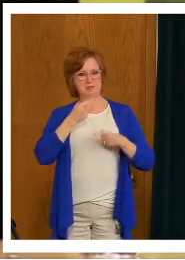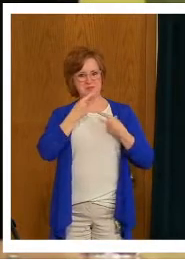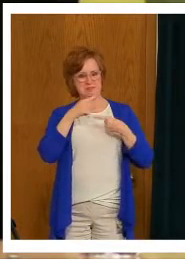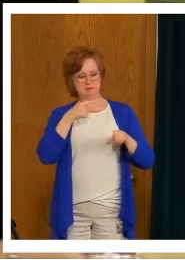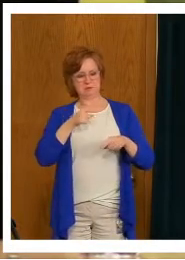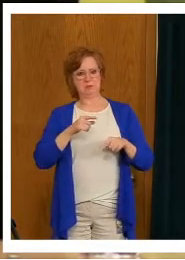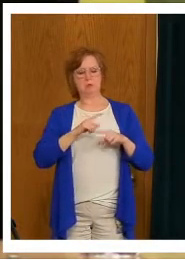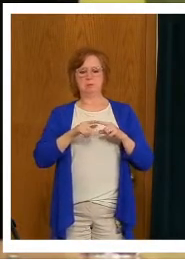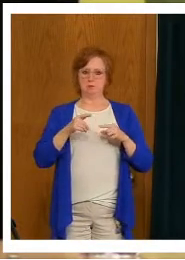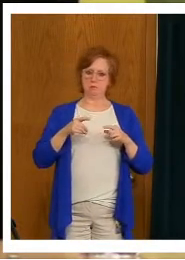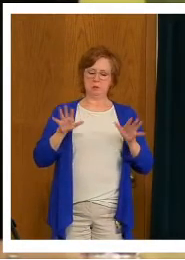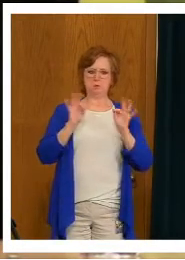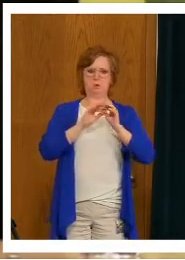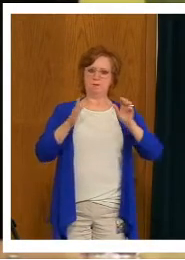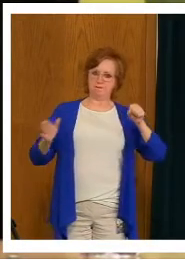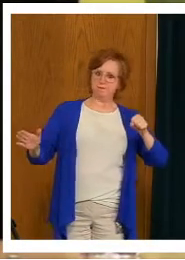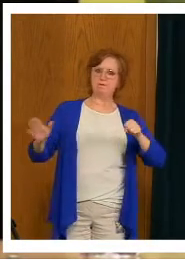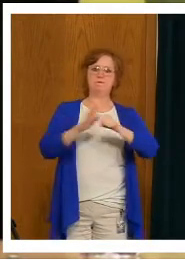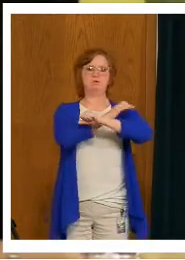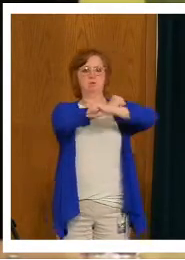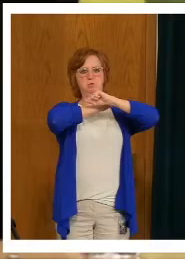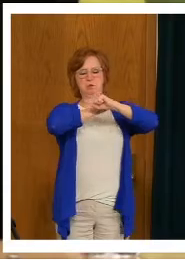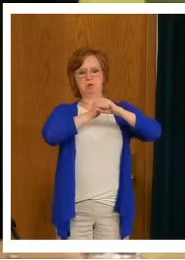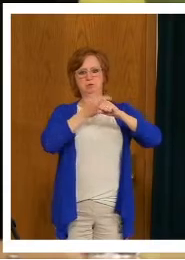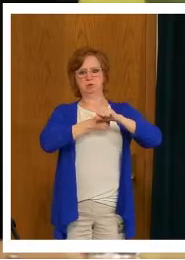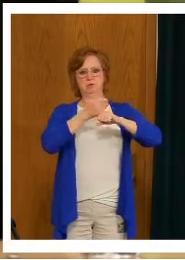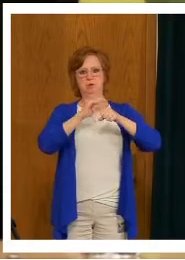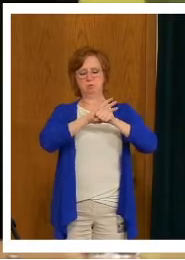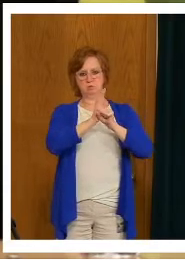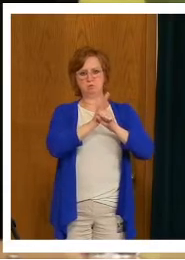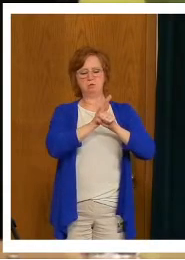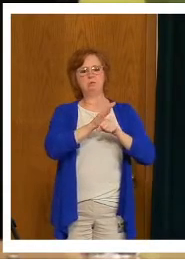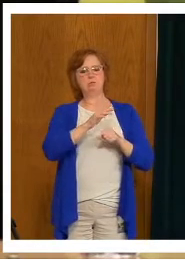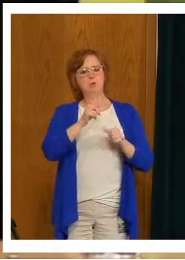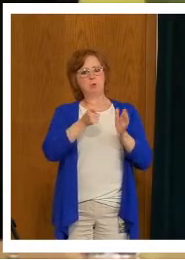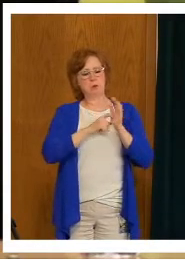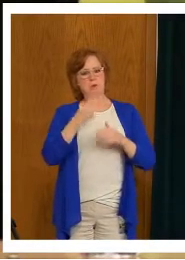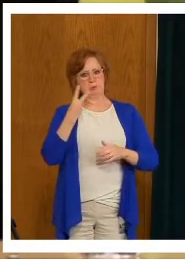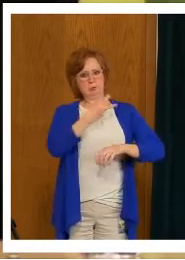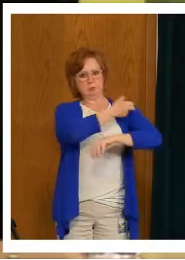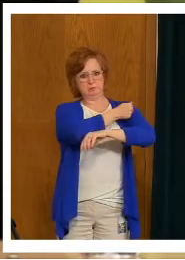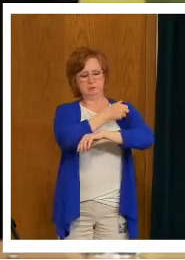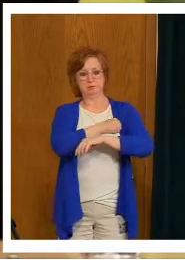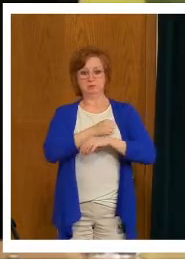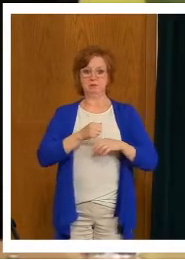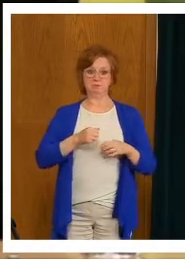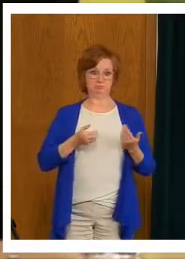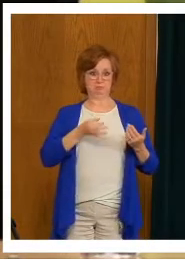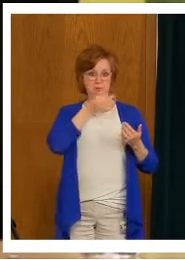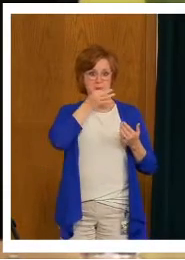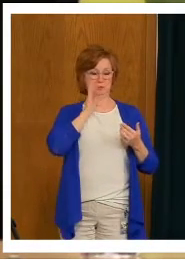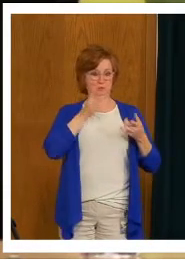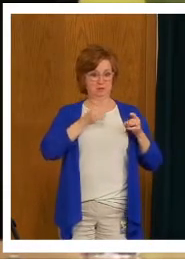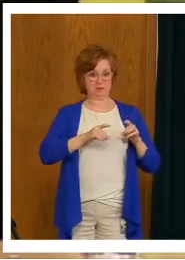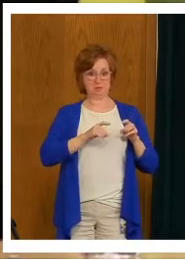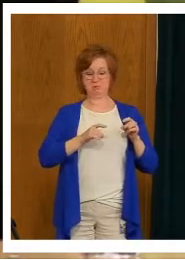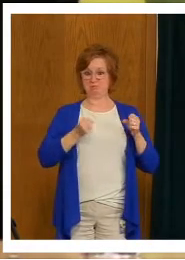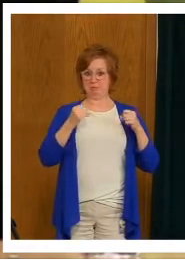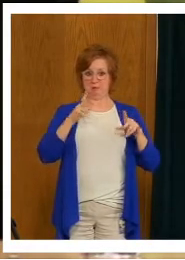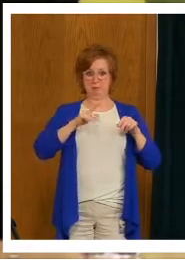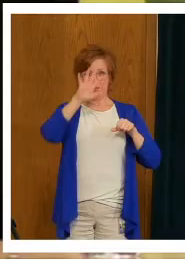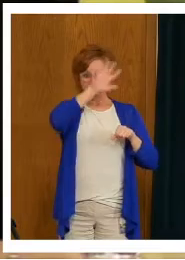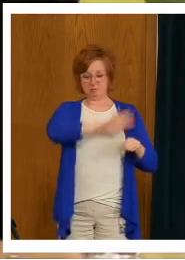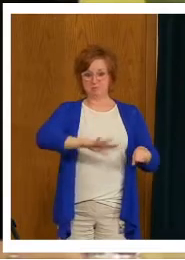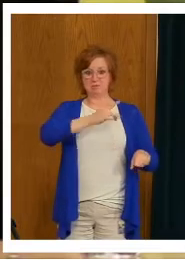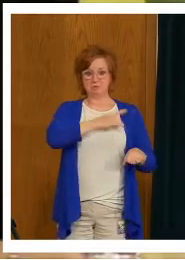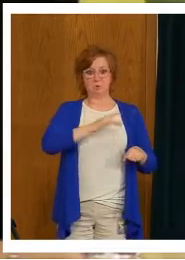this virus. Pretty soon, we are going to have a lot of people in Saskatchewan that are fully vaccinated. So I would like to see